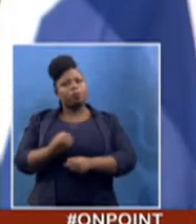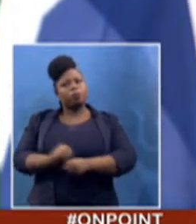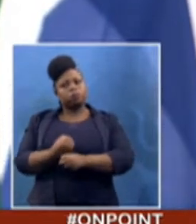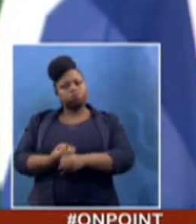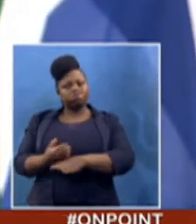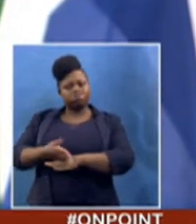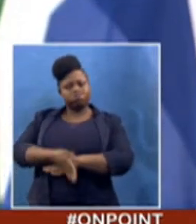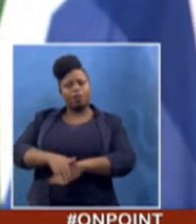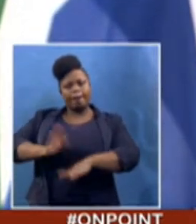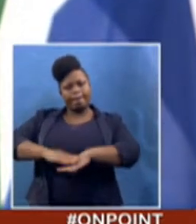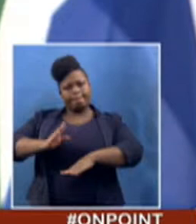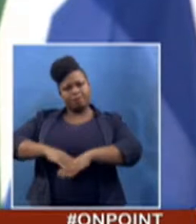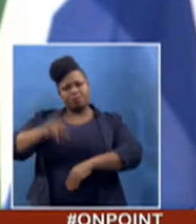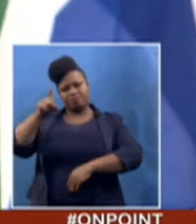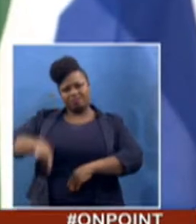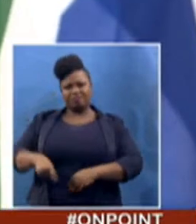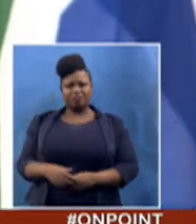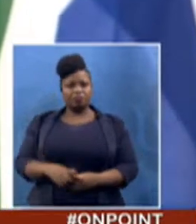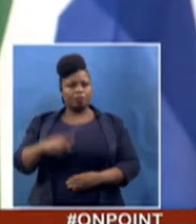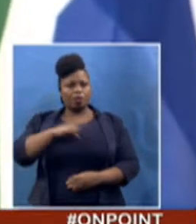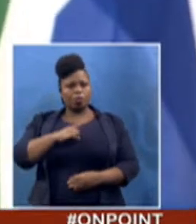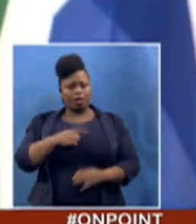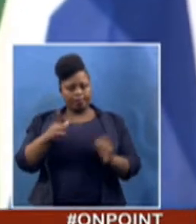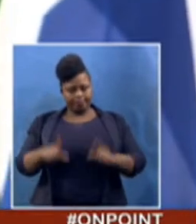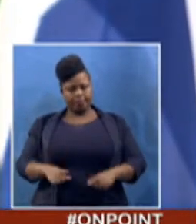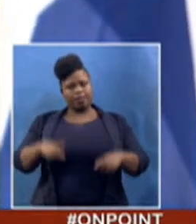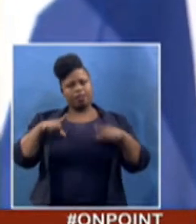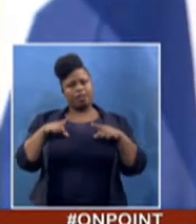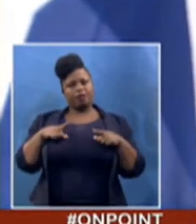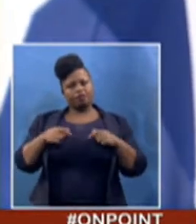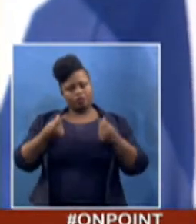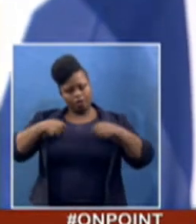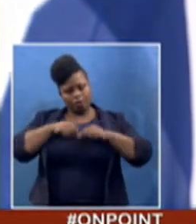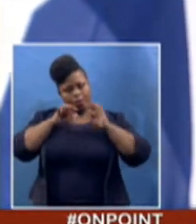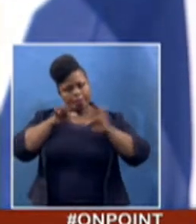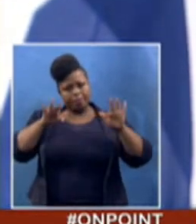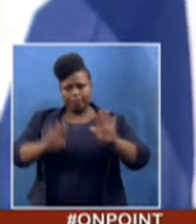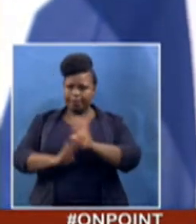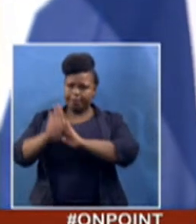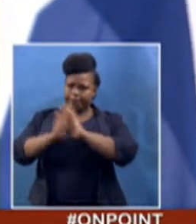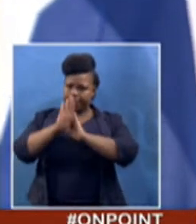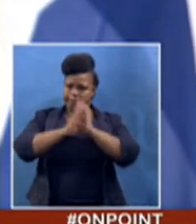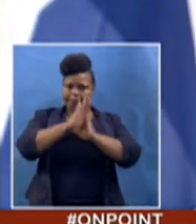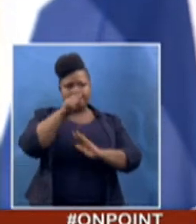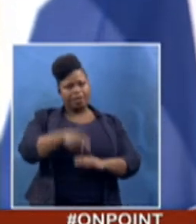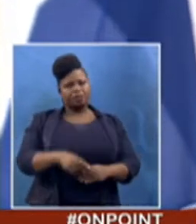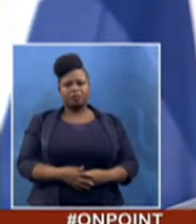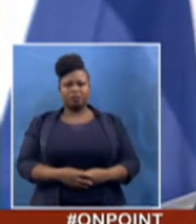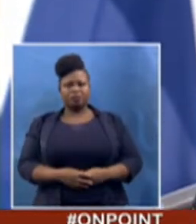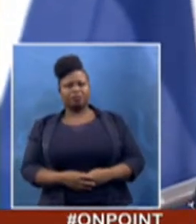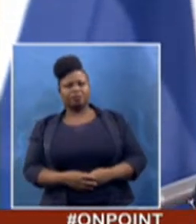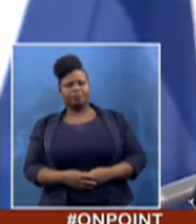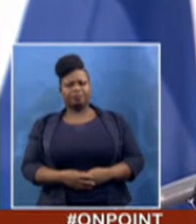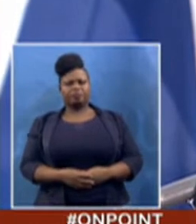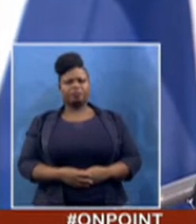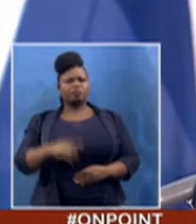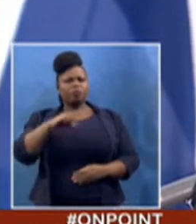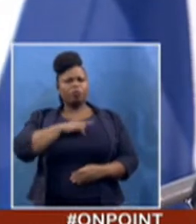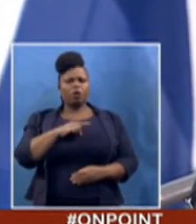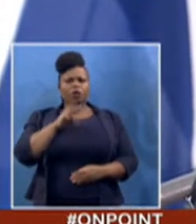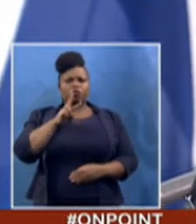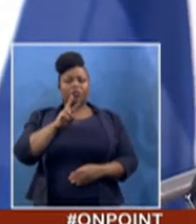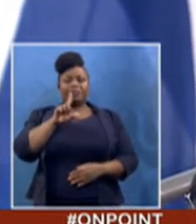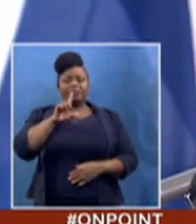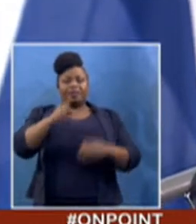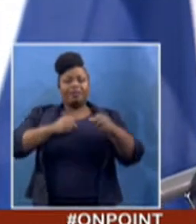do to improve the lives of our people. It cannot be that 27 years into